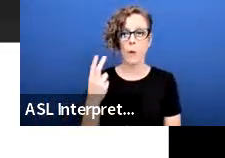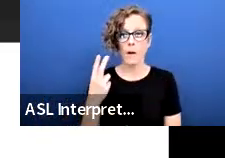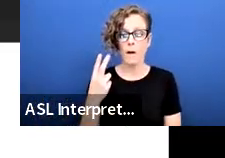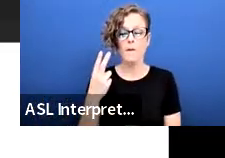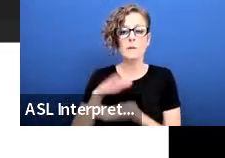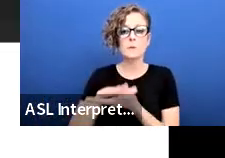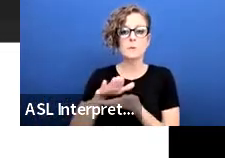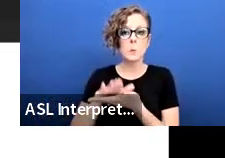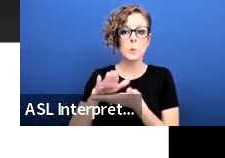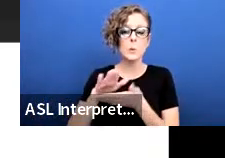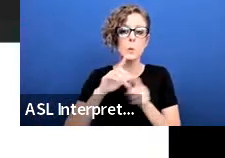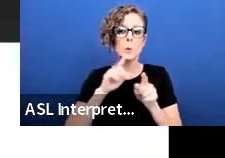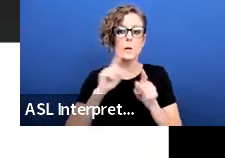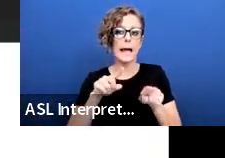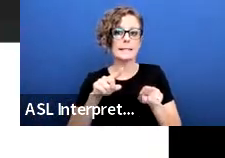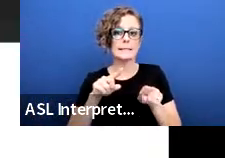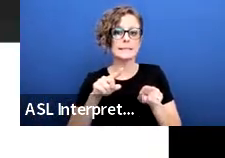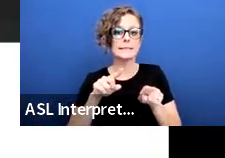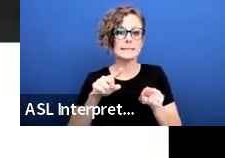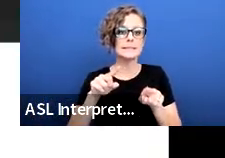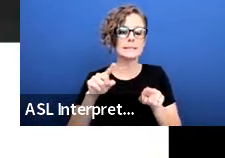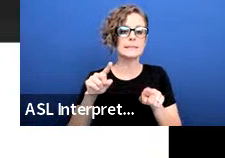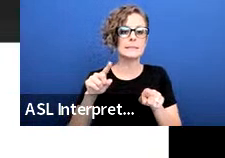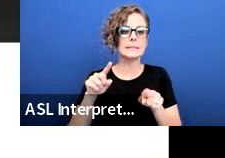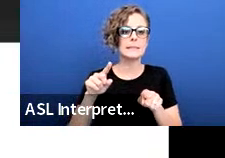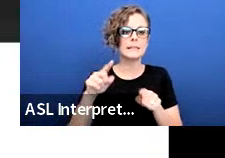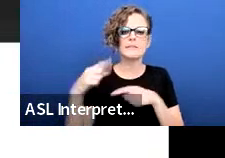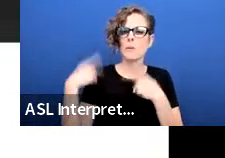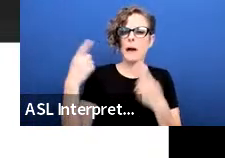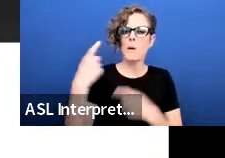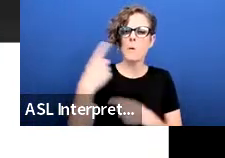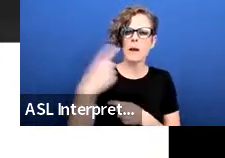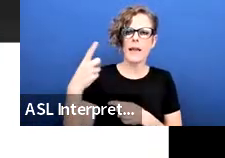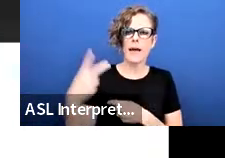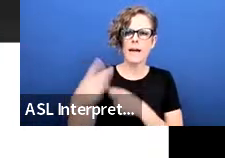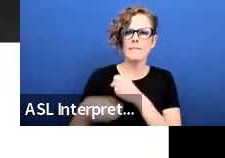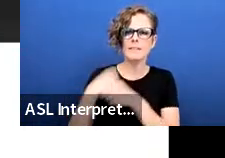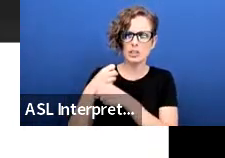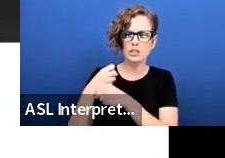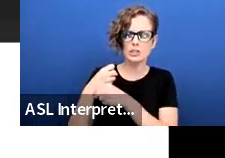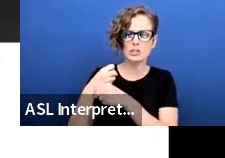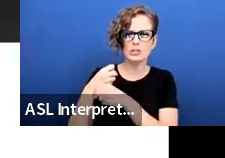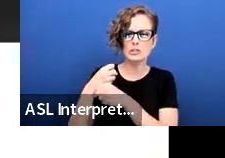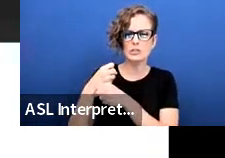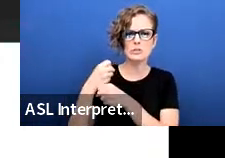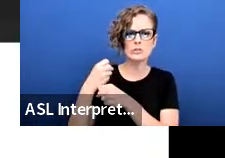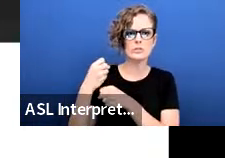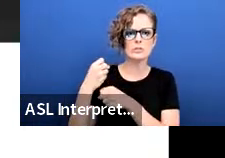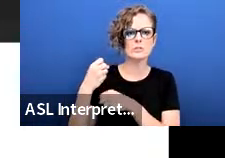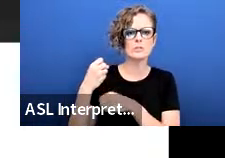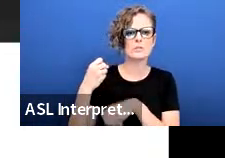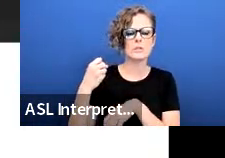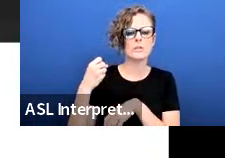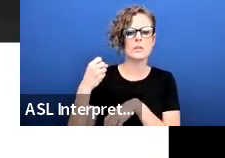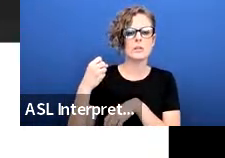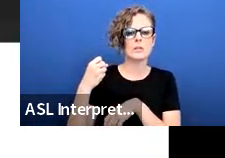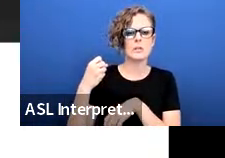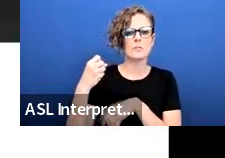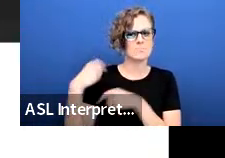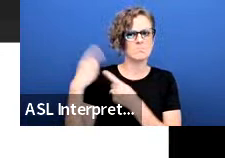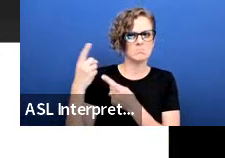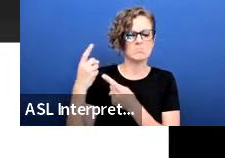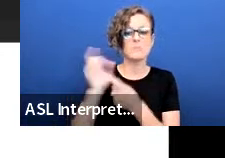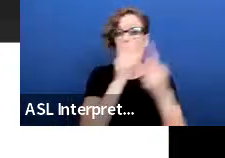guidance for, I think, 1.5 years now. This is, the goal is